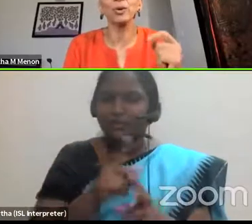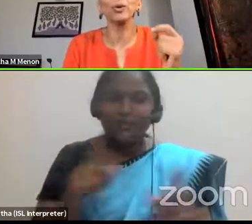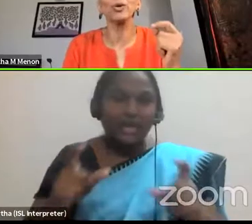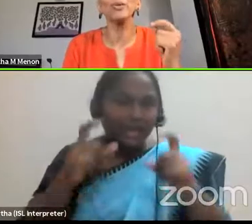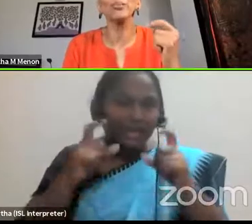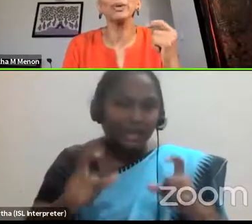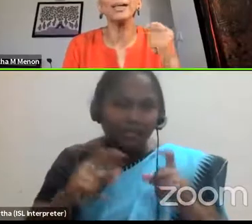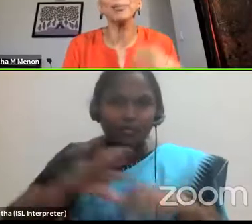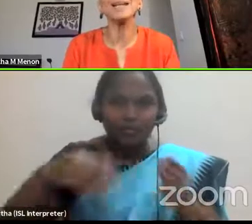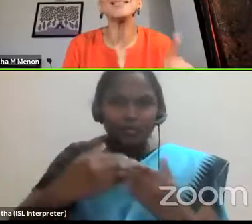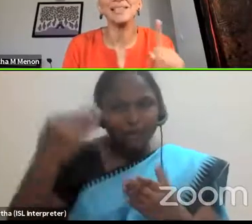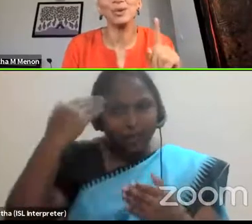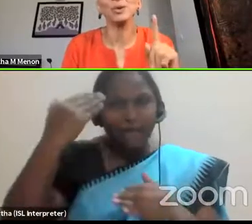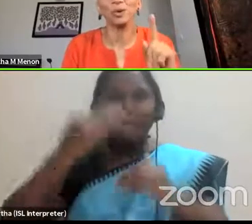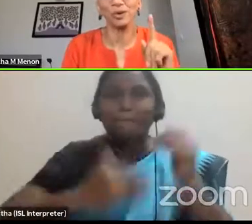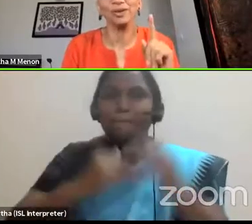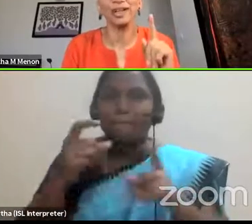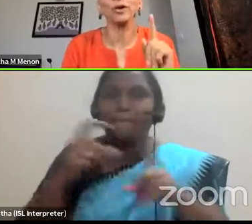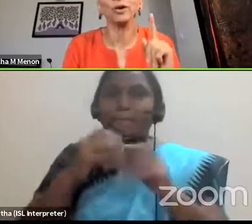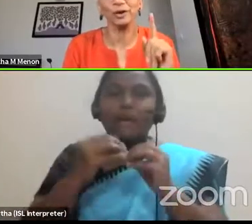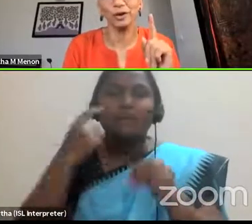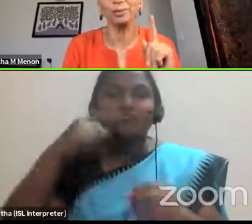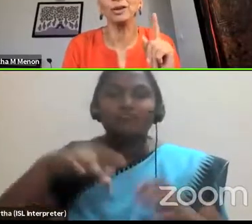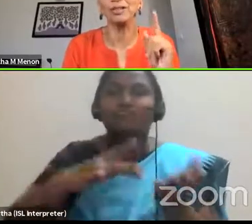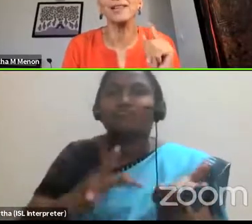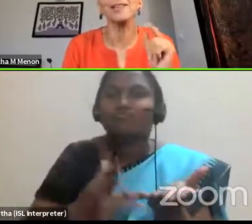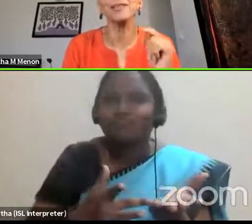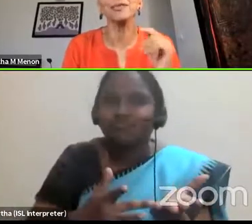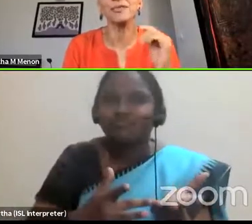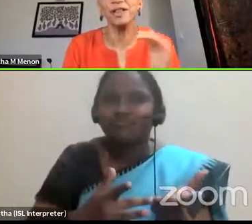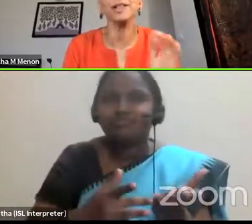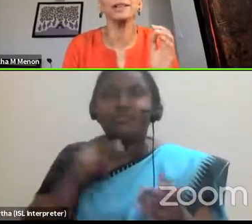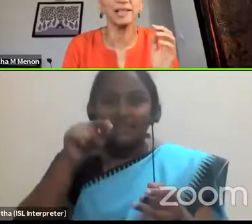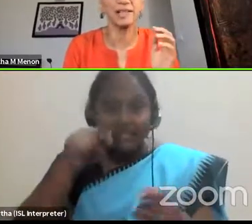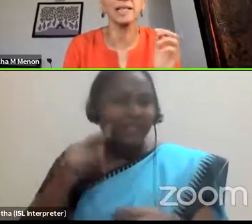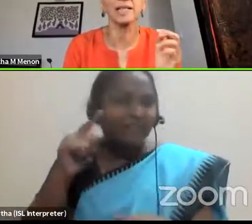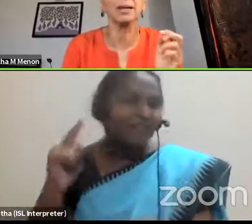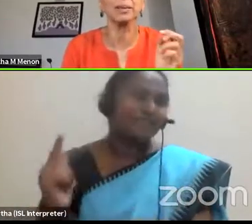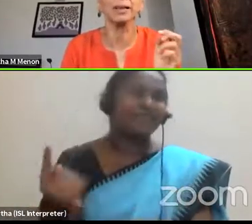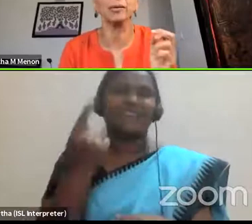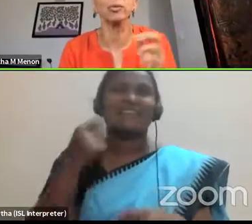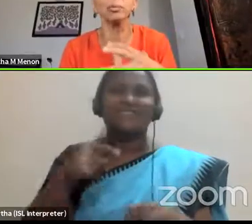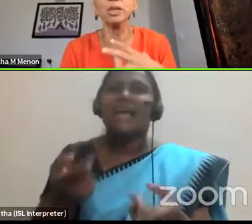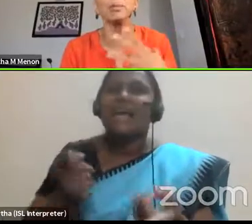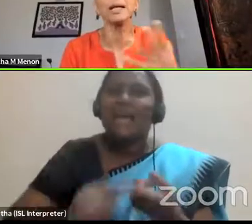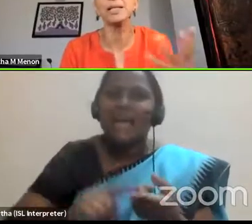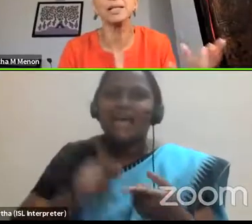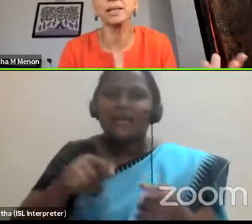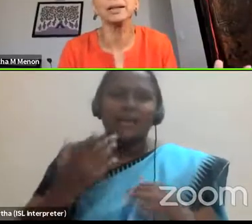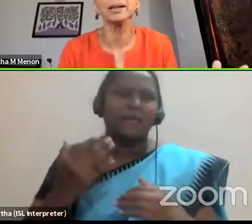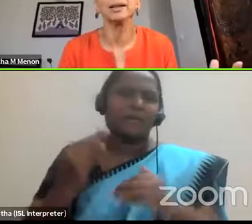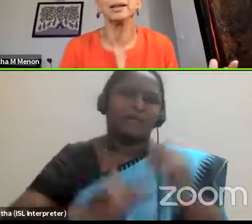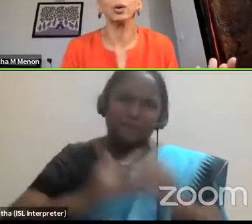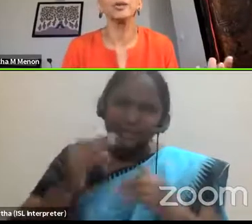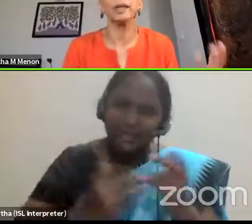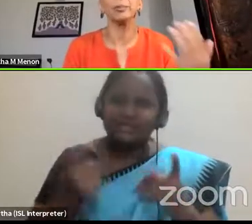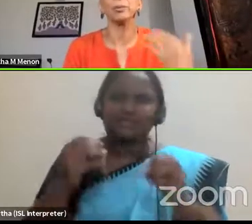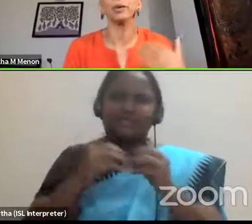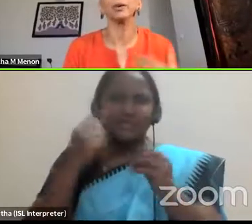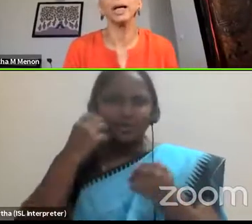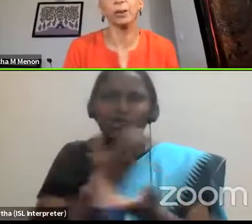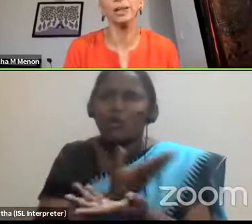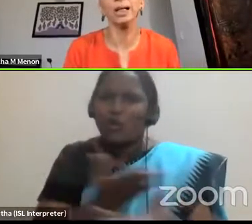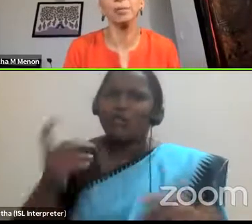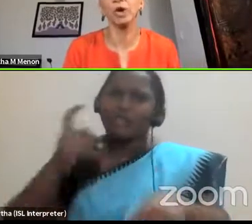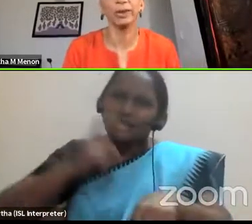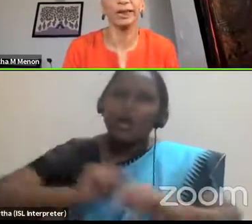careful that you are also not building biases into your technology, because that's the first thing that starts happening. And we build biases in all the time,